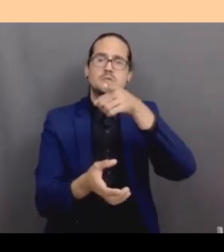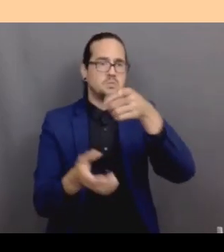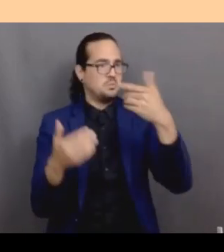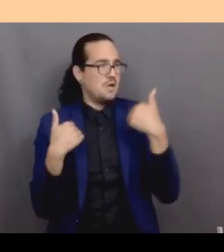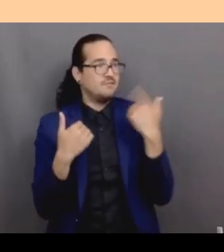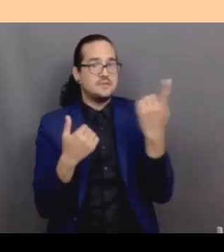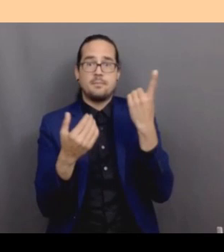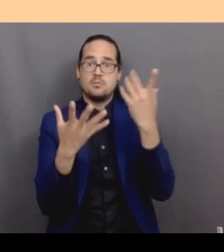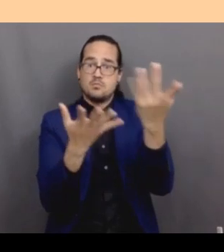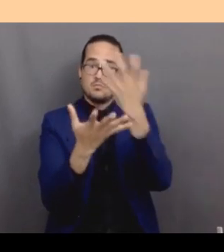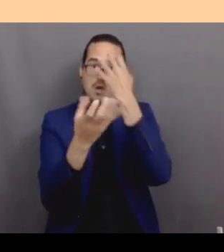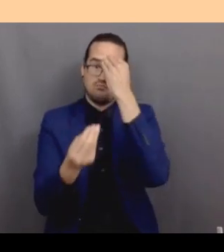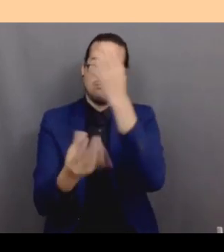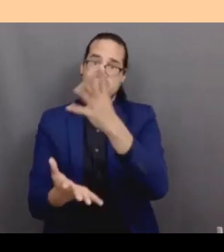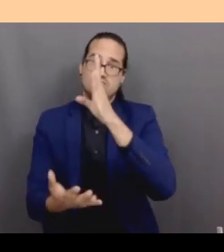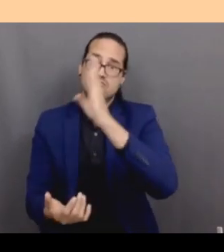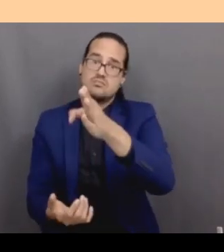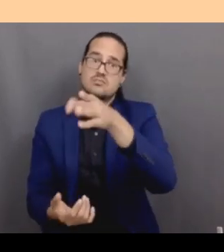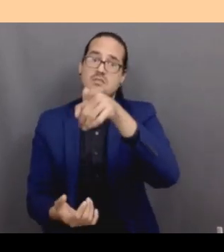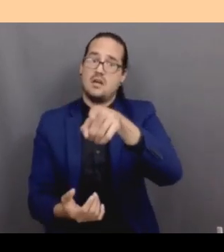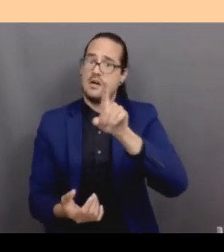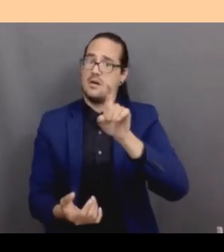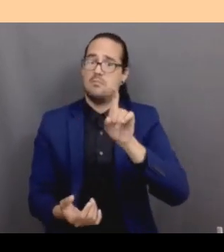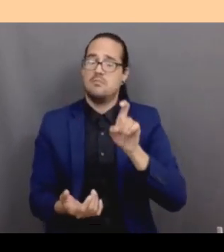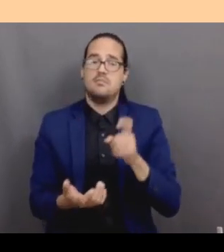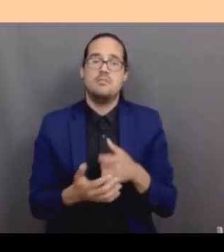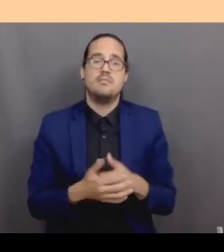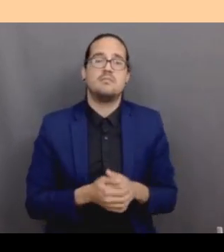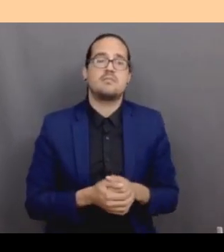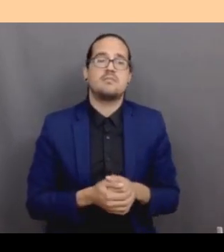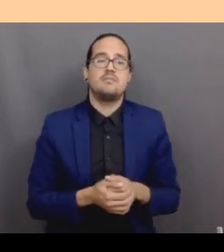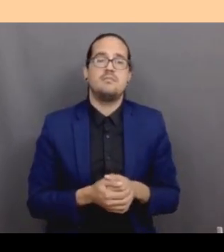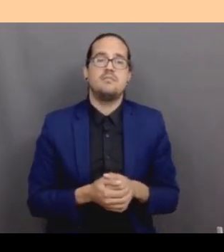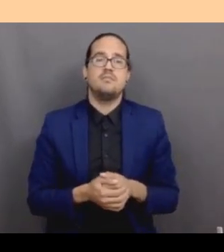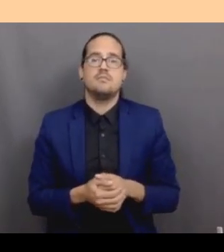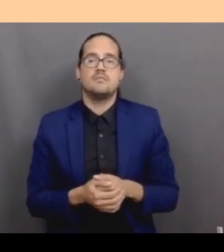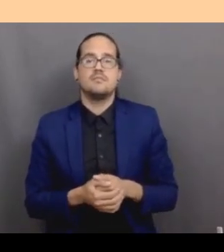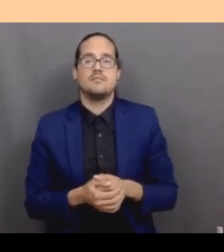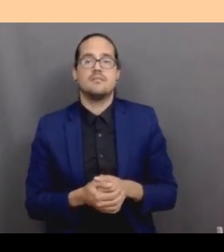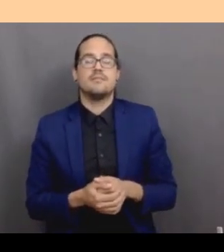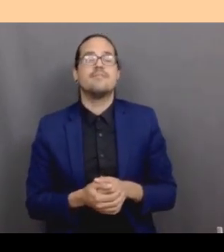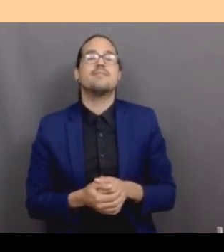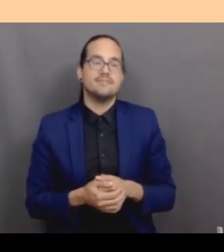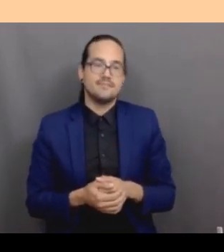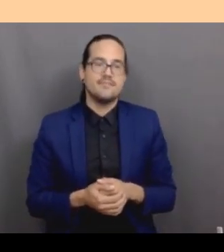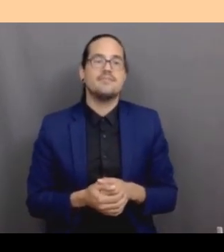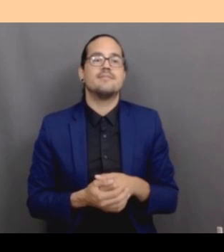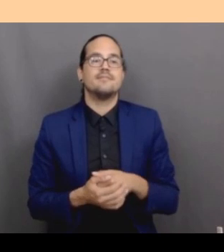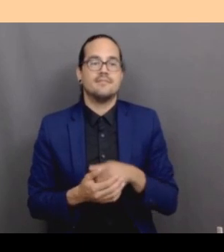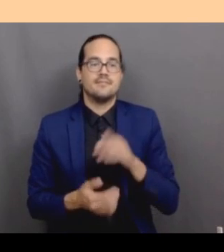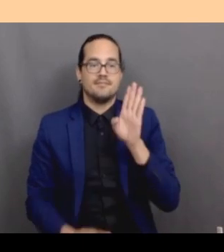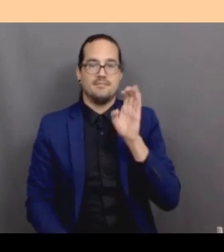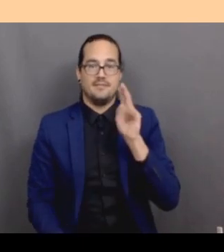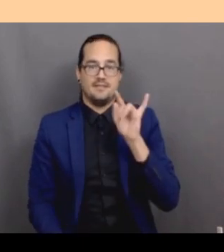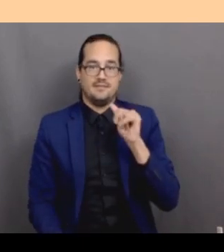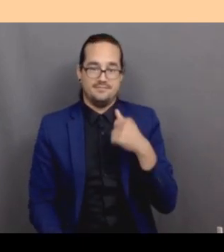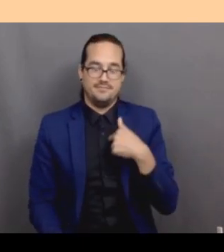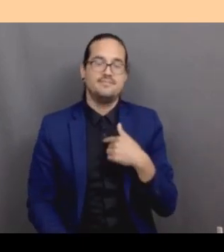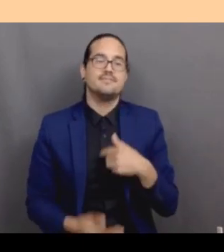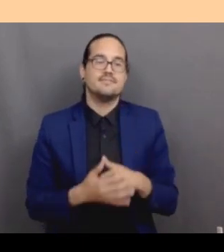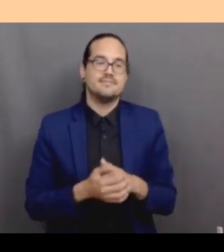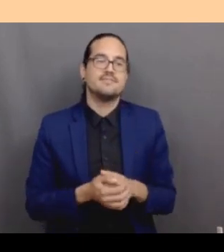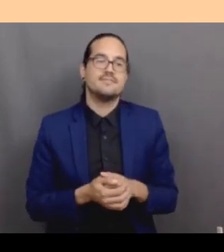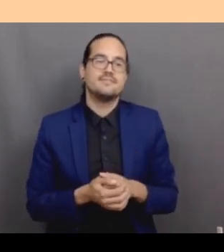You know, I would like to say, as per the songwriter, singer, and